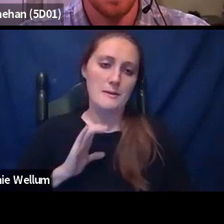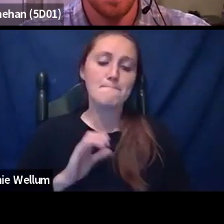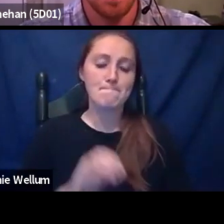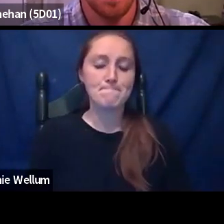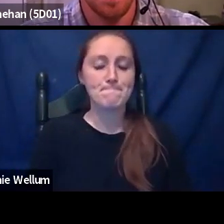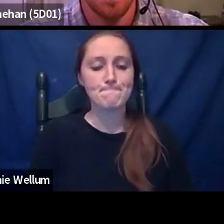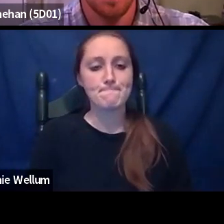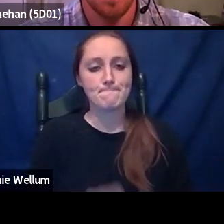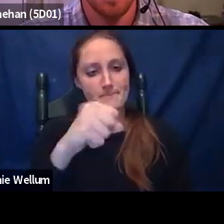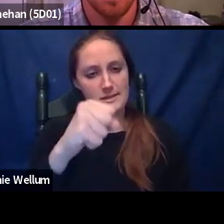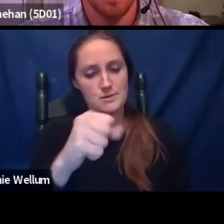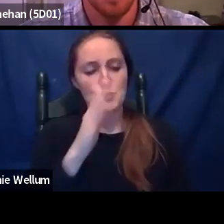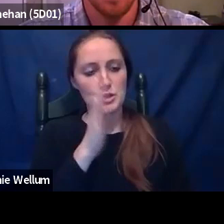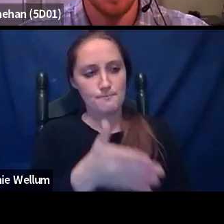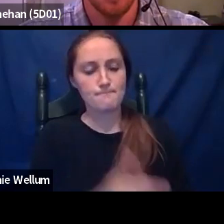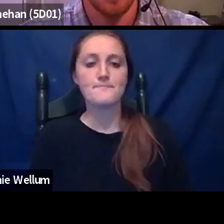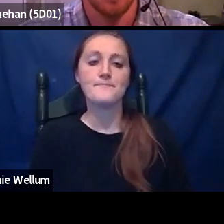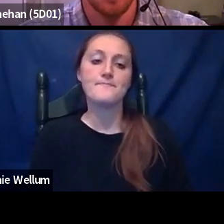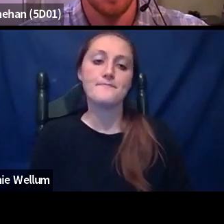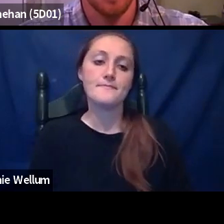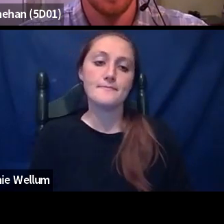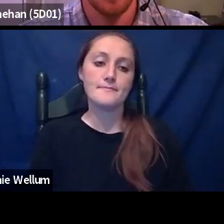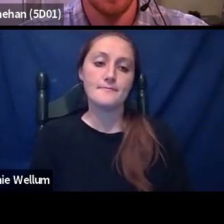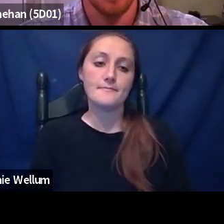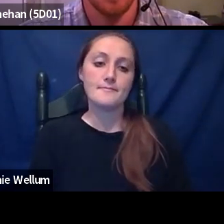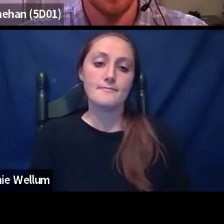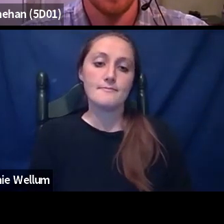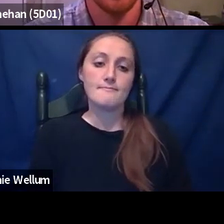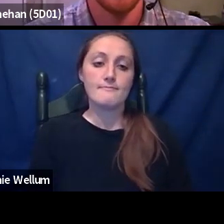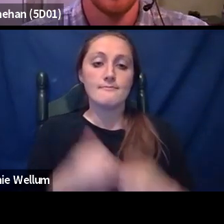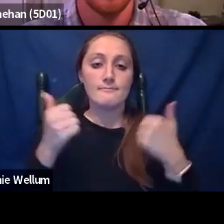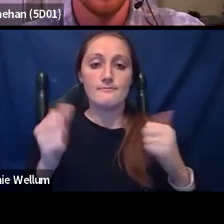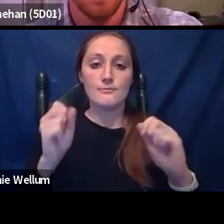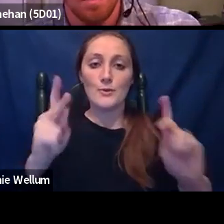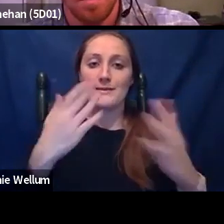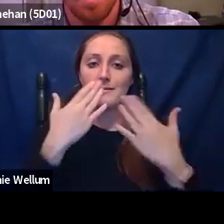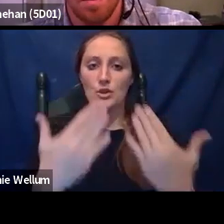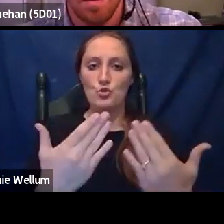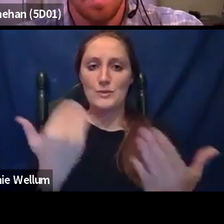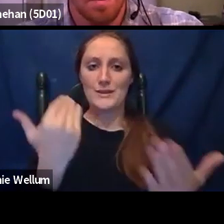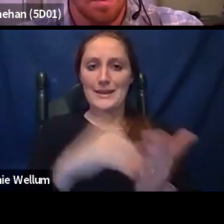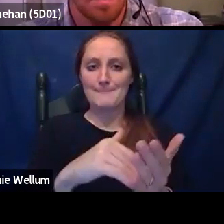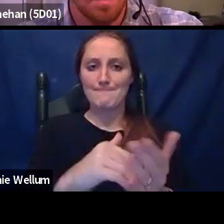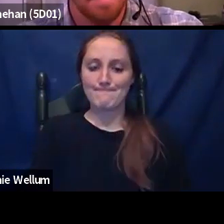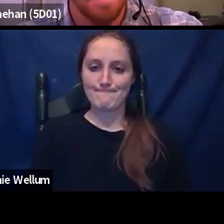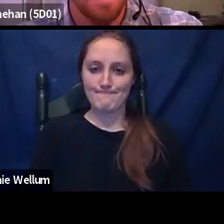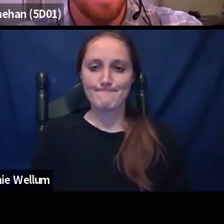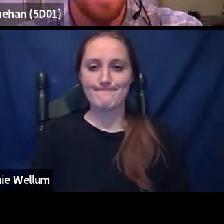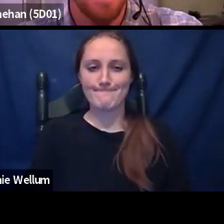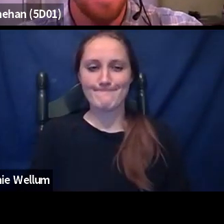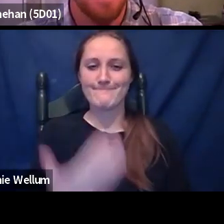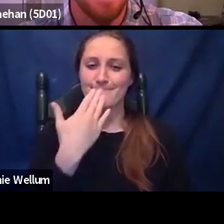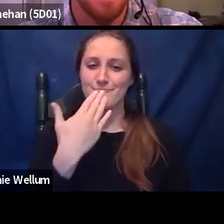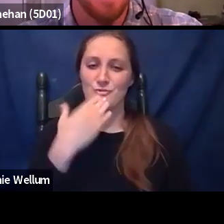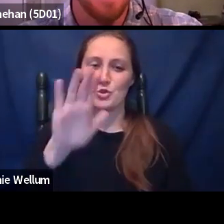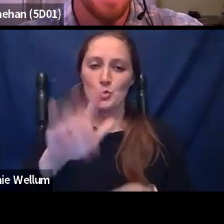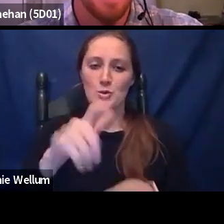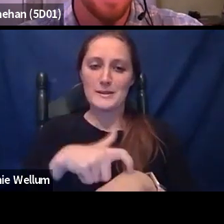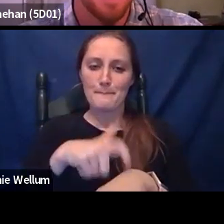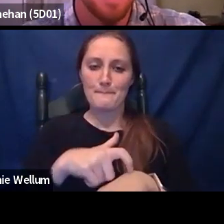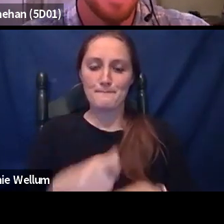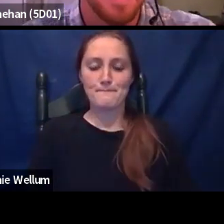will. Okay. Thank you again. All right. Thank you. Thank you for your time. And